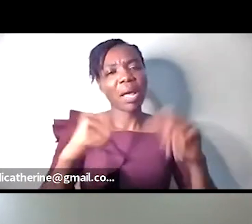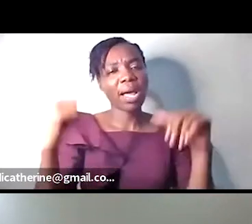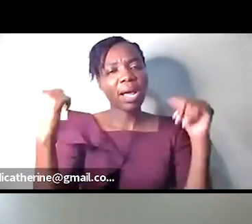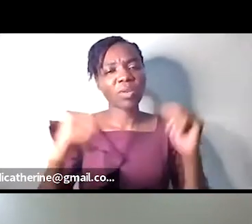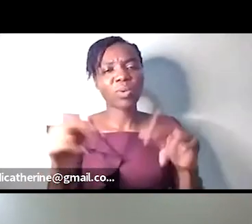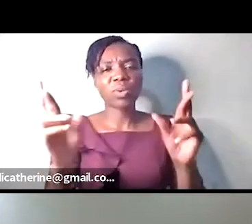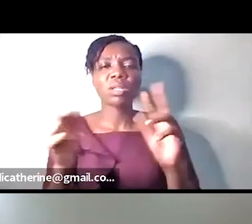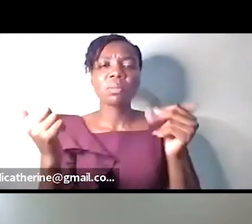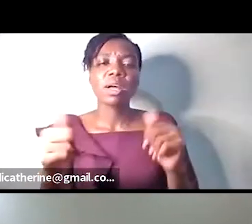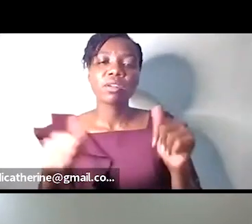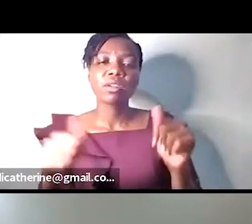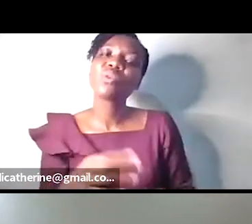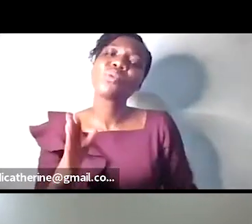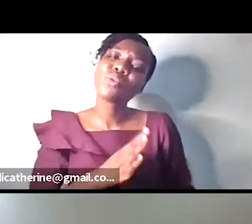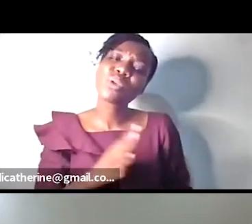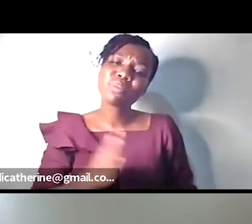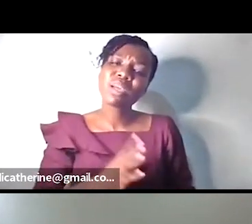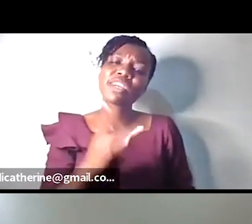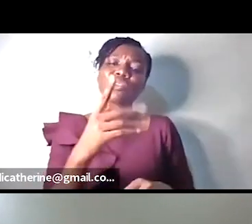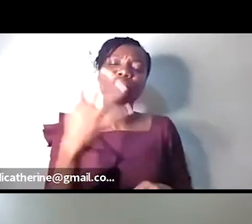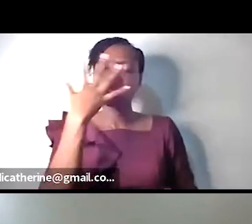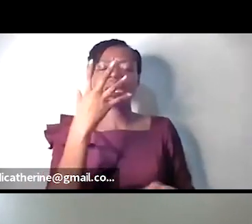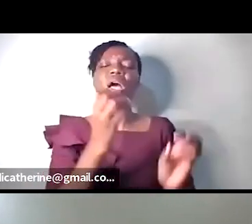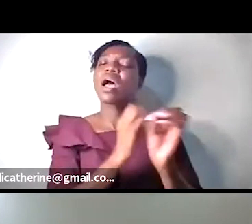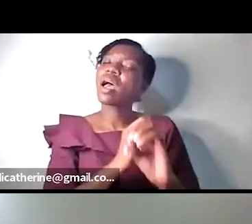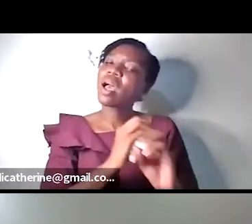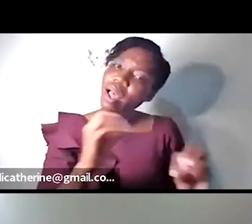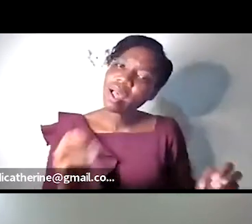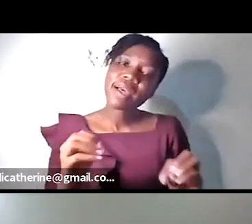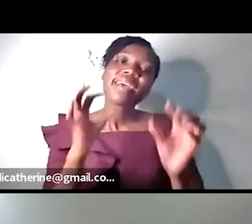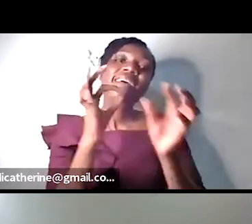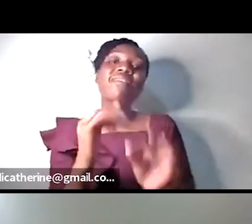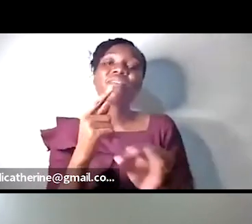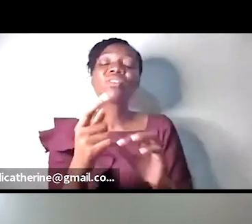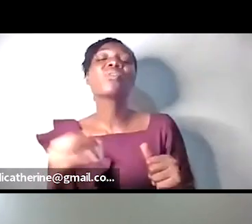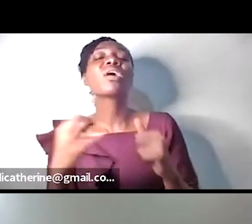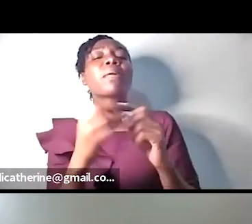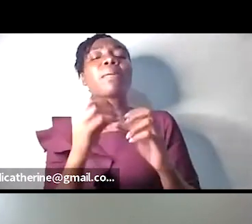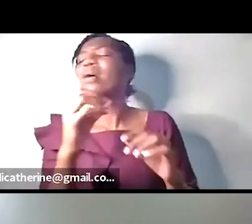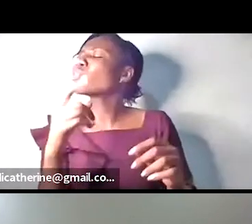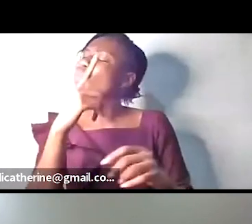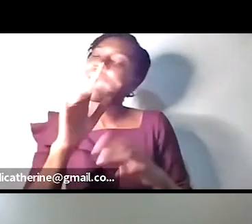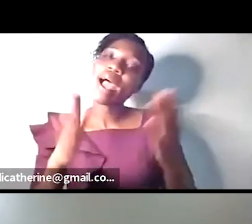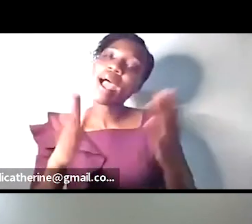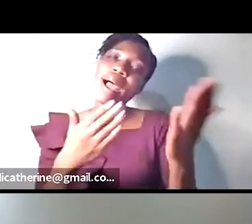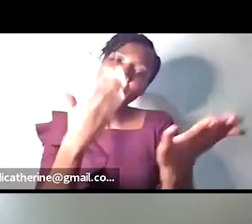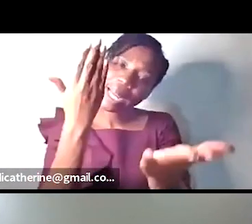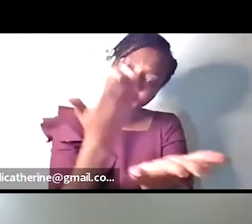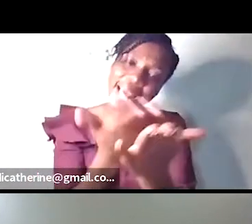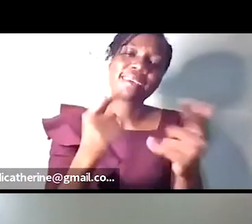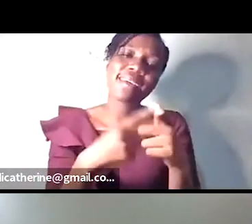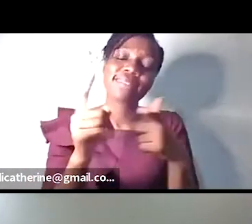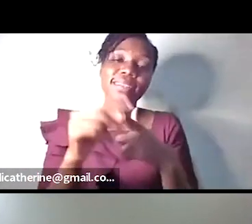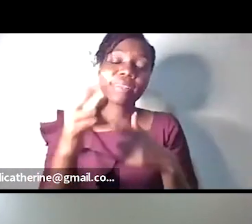do not shy. Go out there. Even if you have 50%, apply and you tussle it out at